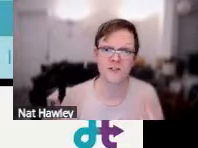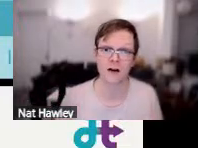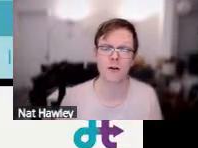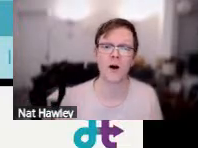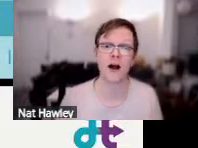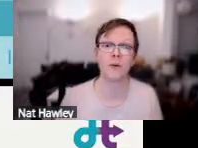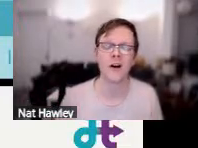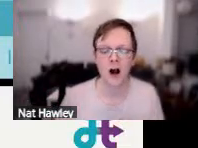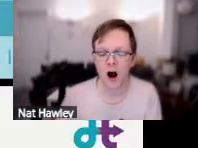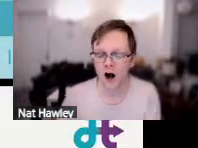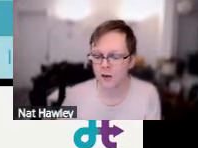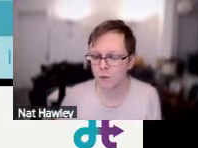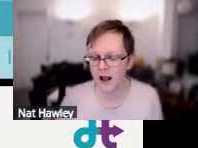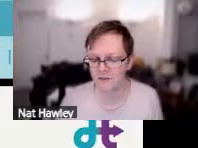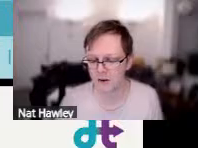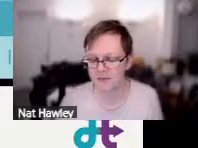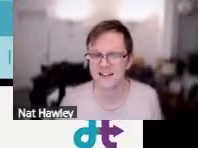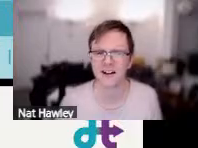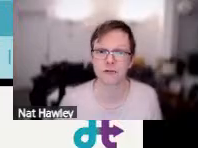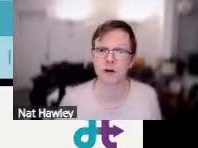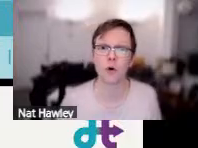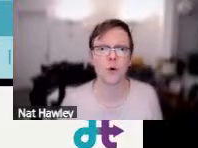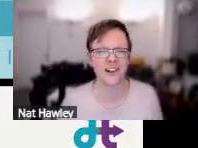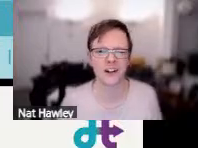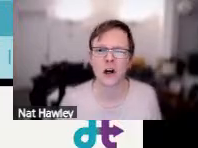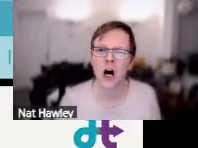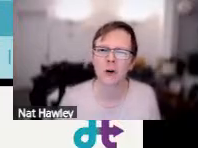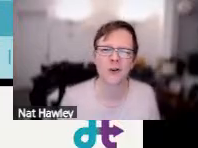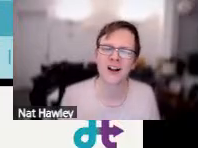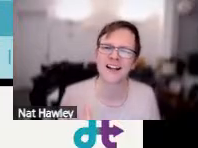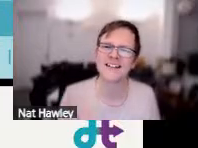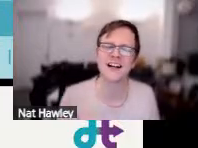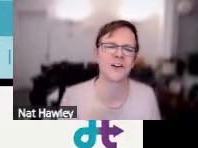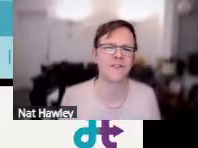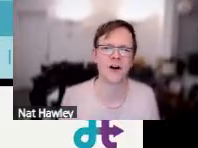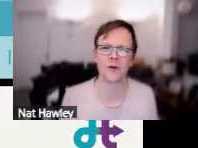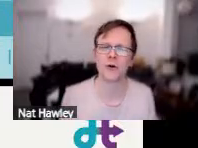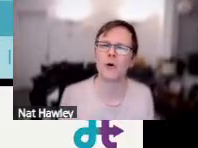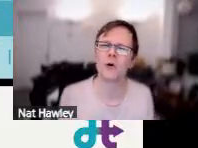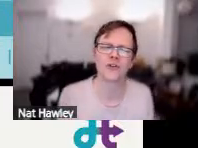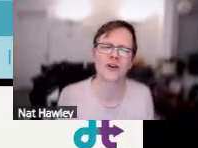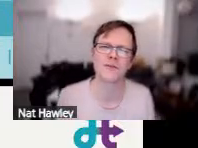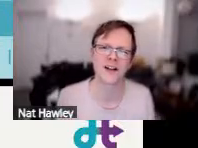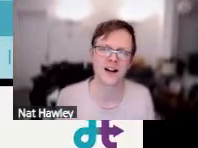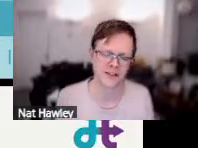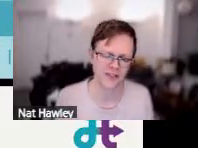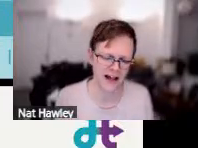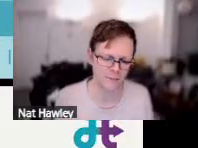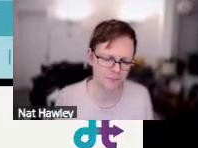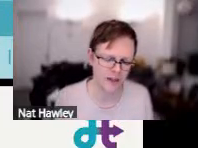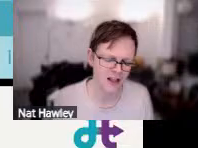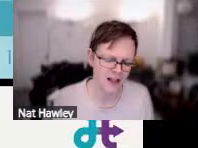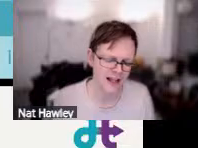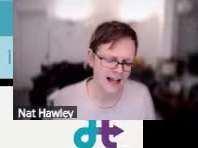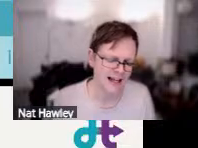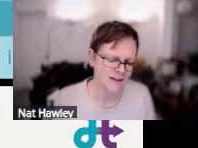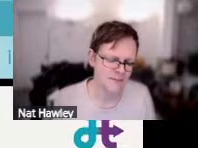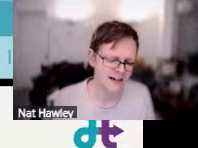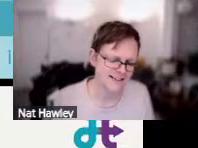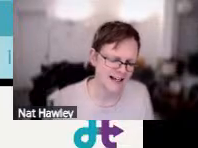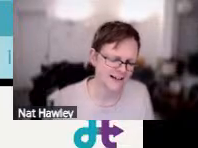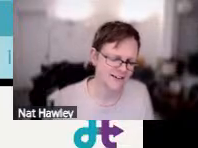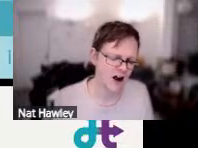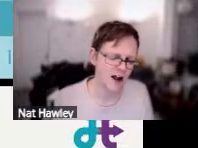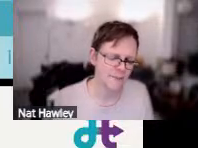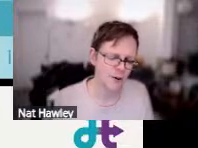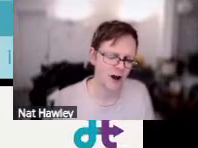once very well. I will have my meetings recorded. I'll use like a dictaphone or something like that. And it